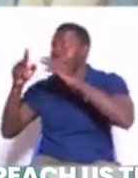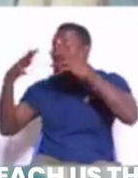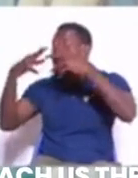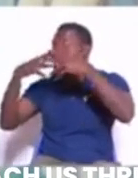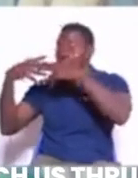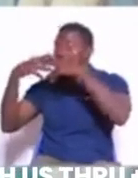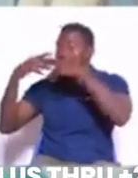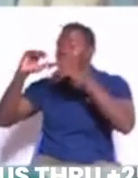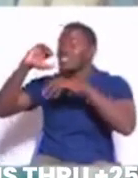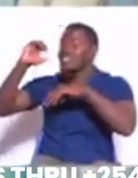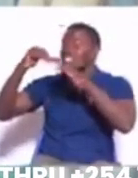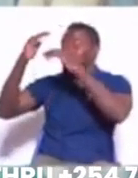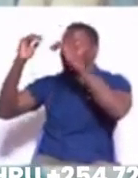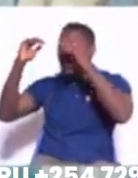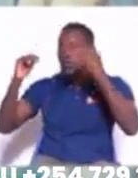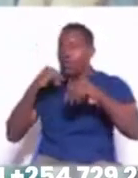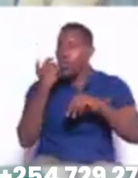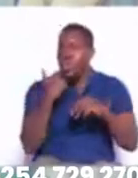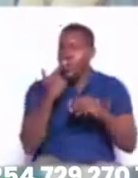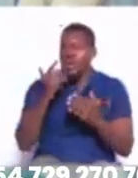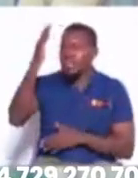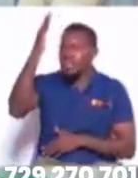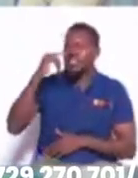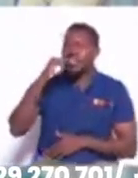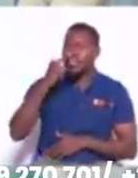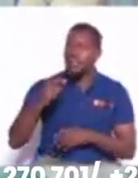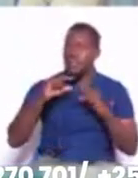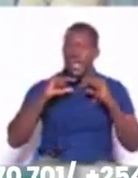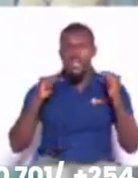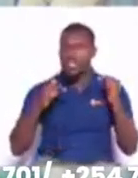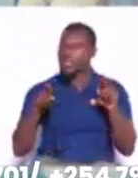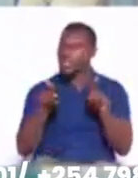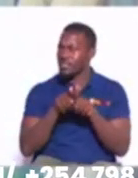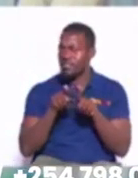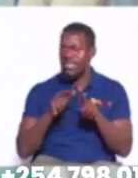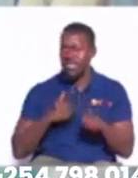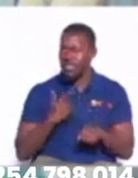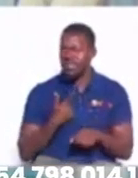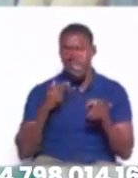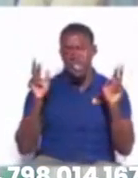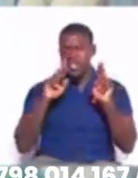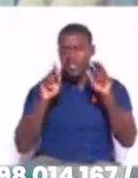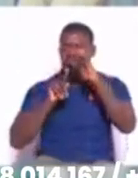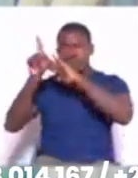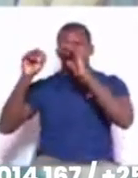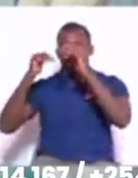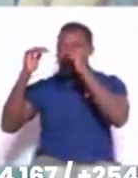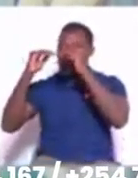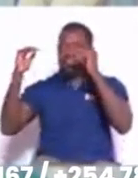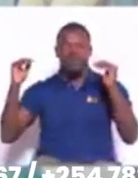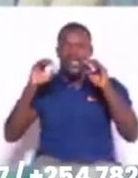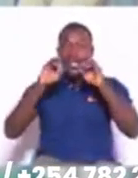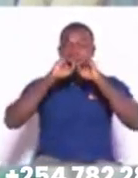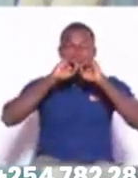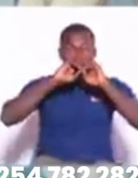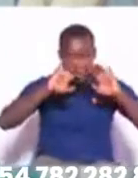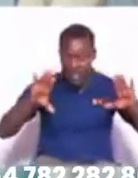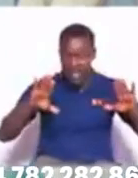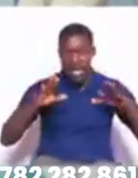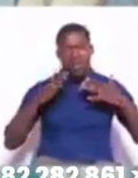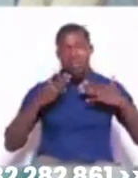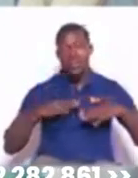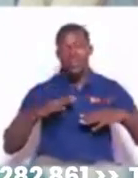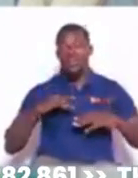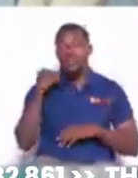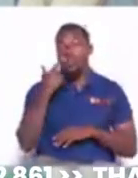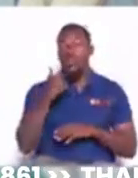tonight, by raising your hand, want to say, Pastor, I want to enter in through the gates of the city? Blessed are those that